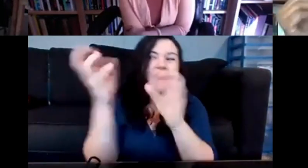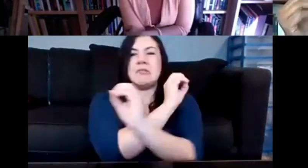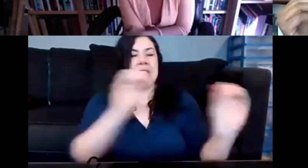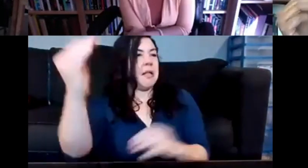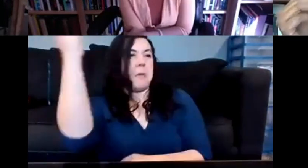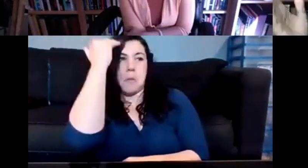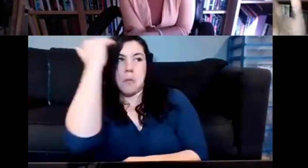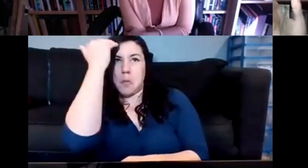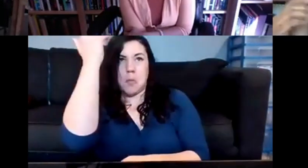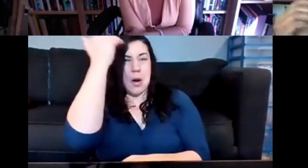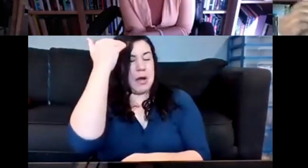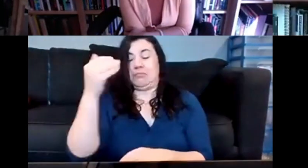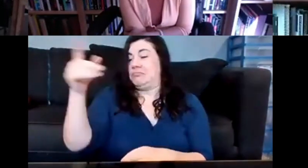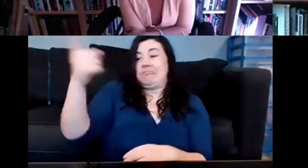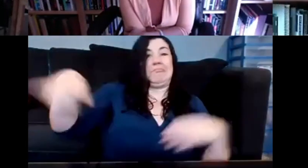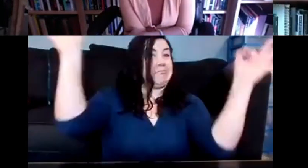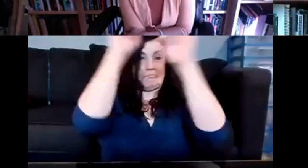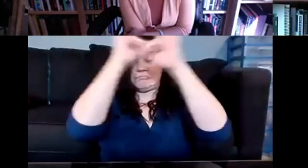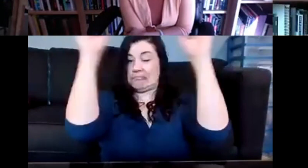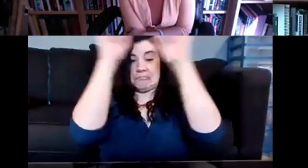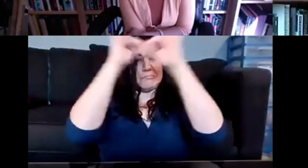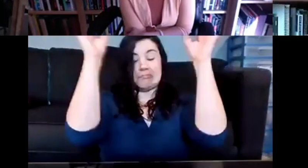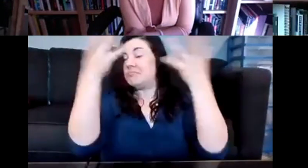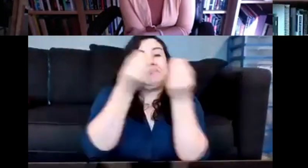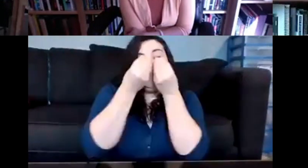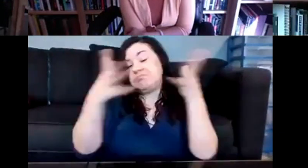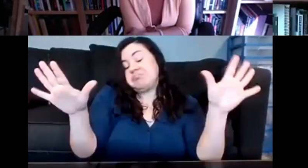They don't know, and they don't care.